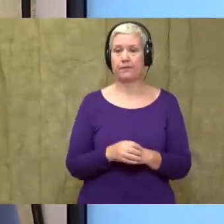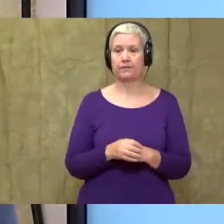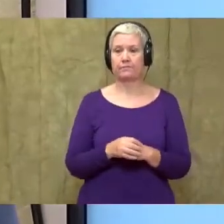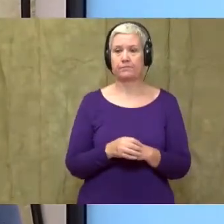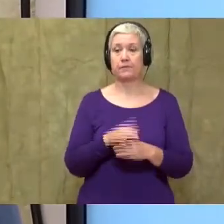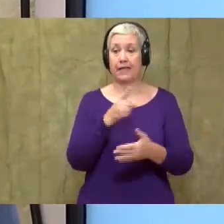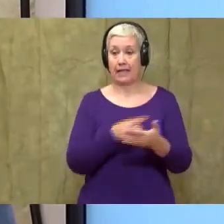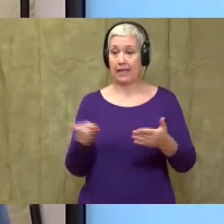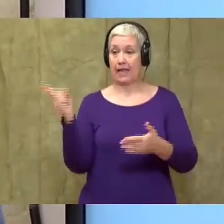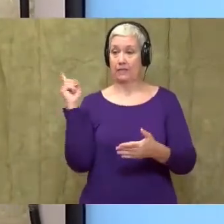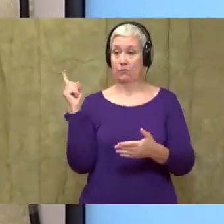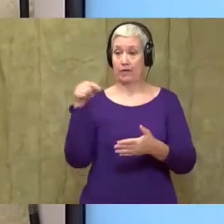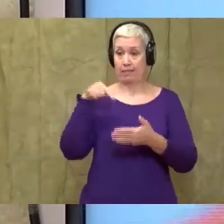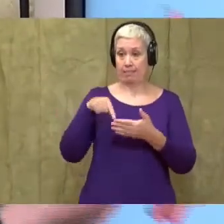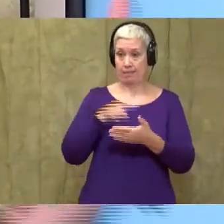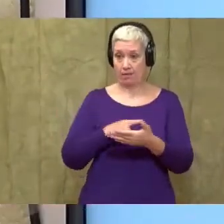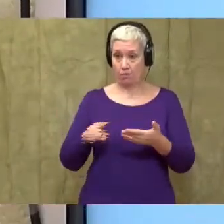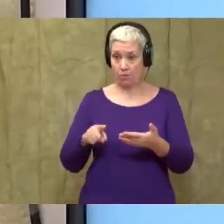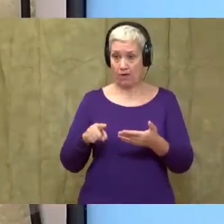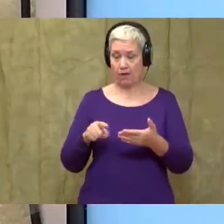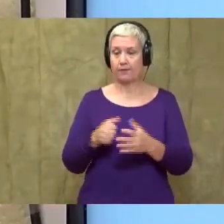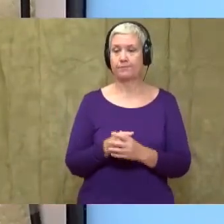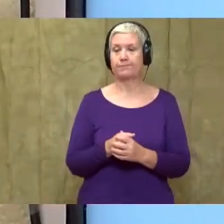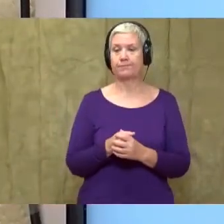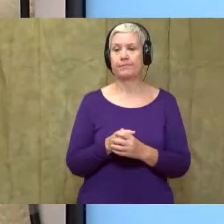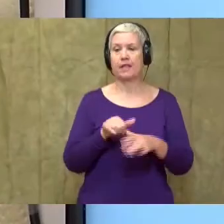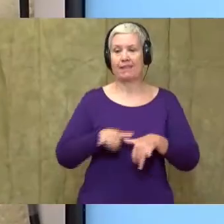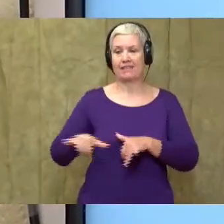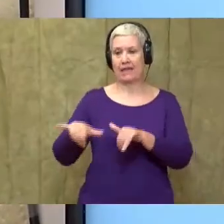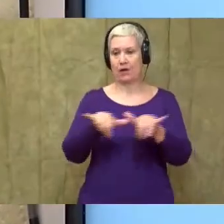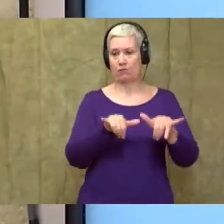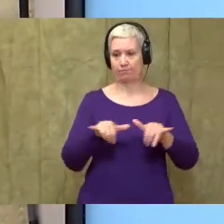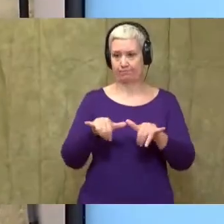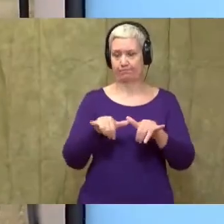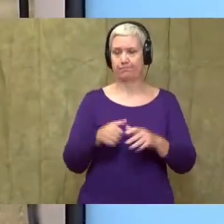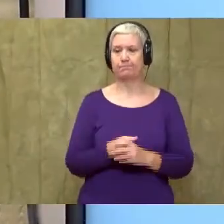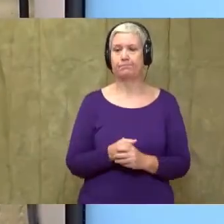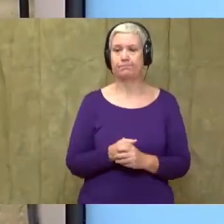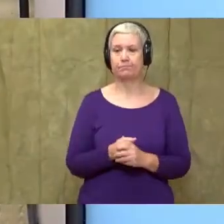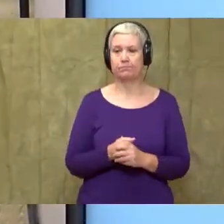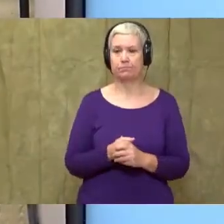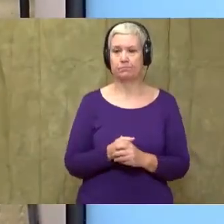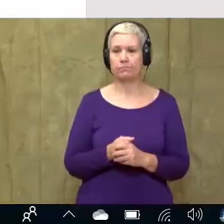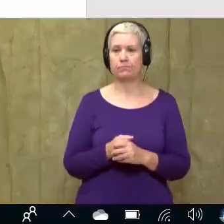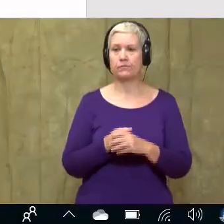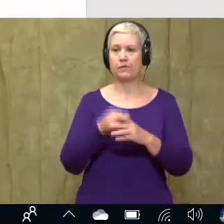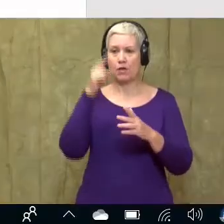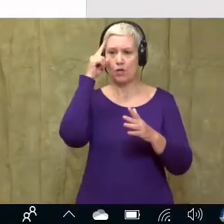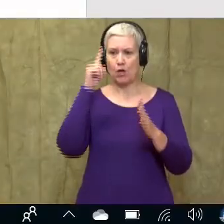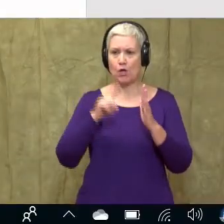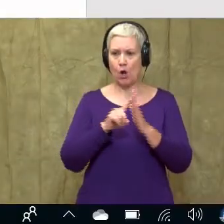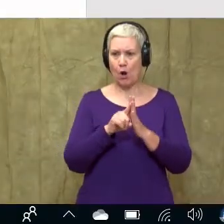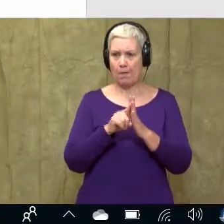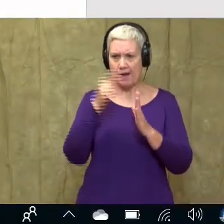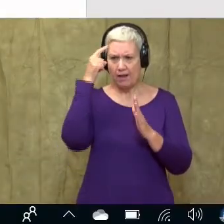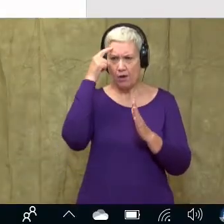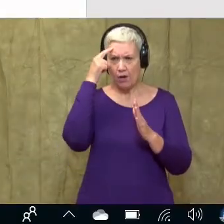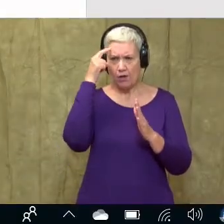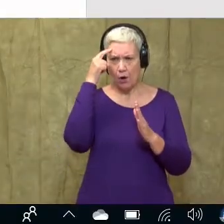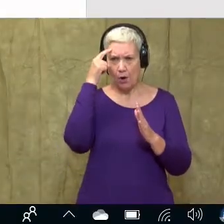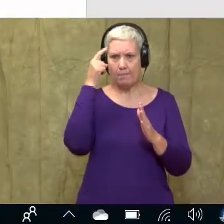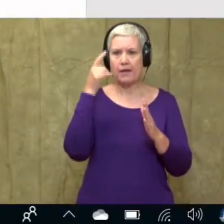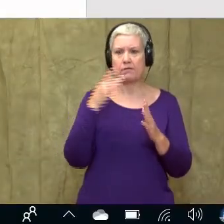week and this week is this standard right here, okay? Determine a theme or a